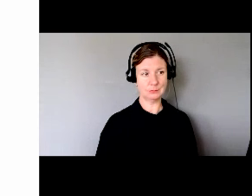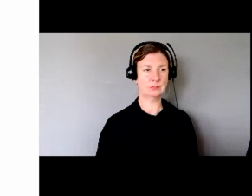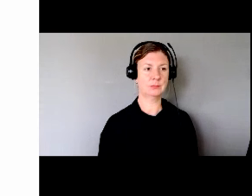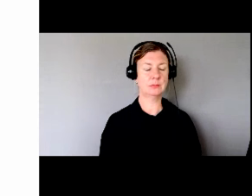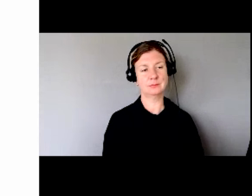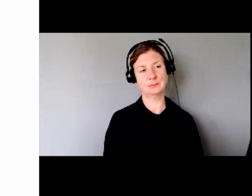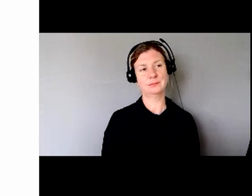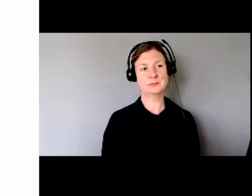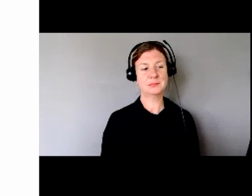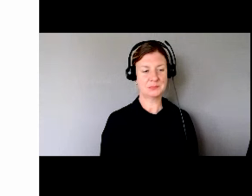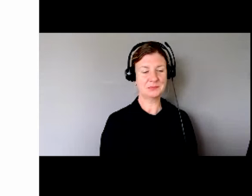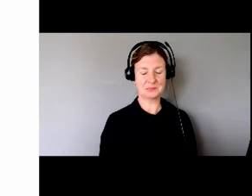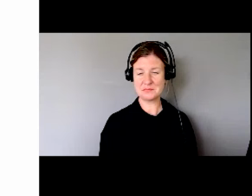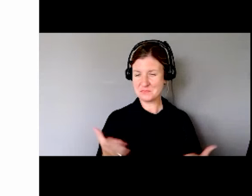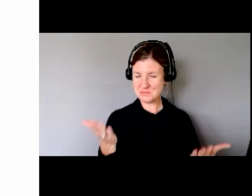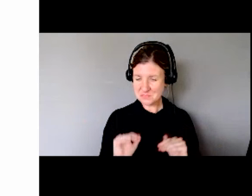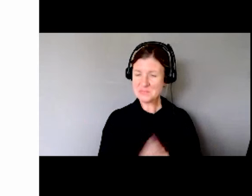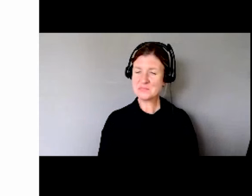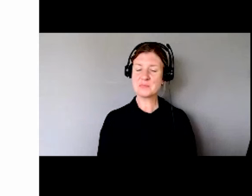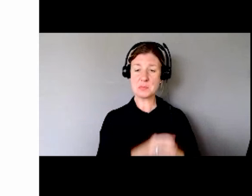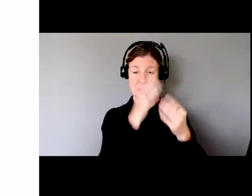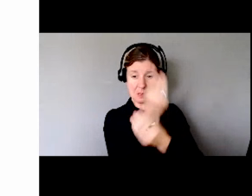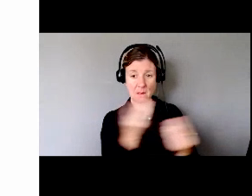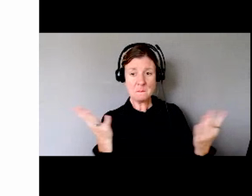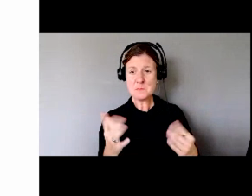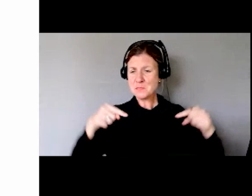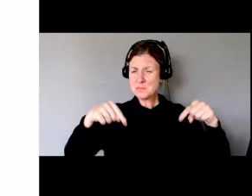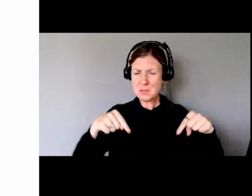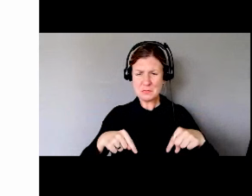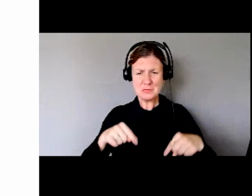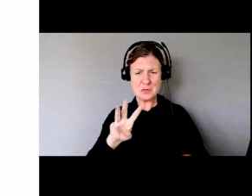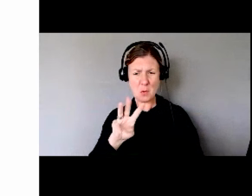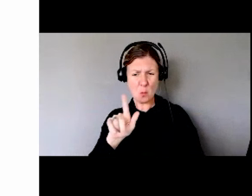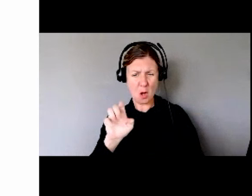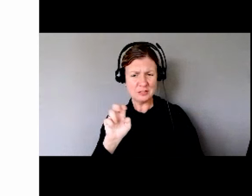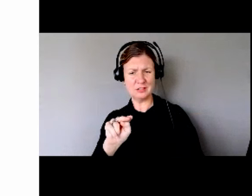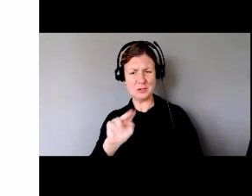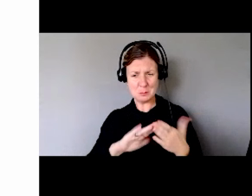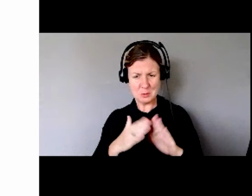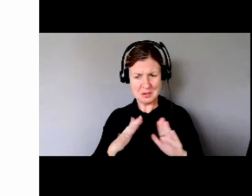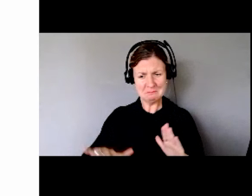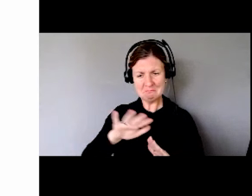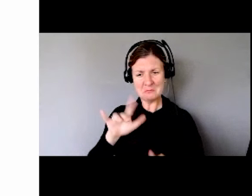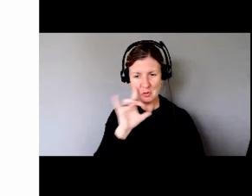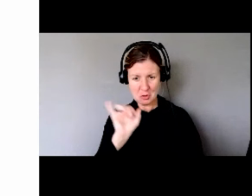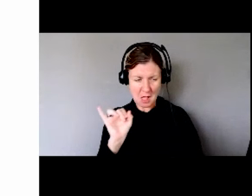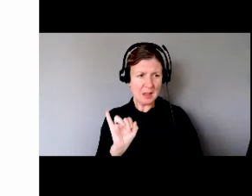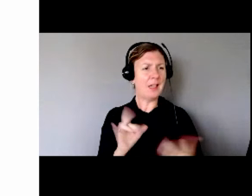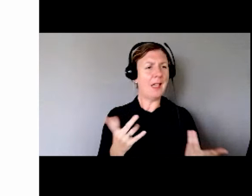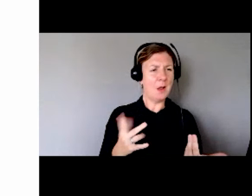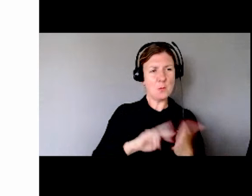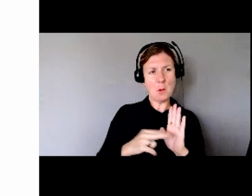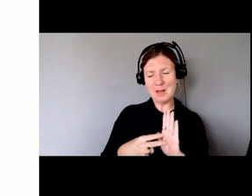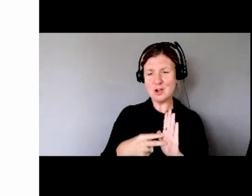I wanted to share a little bit more about the community of Walden and talk about artist-led community engagement,